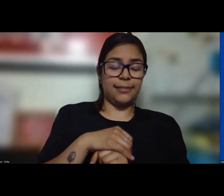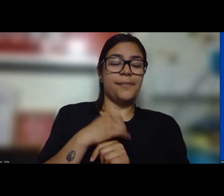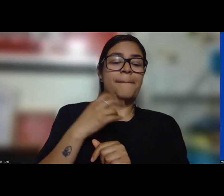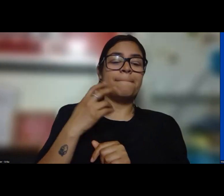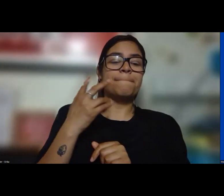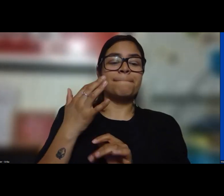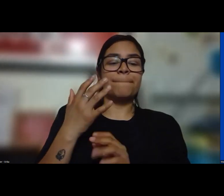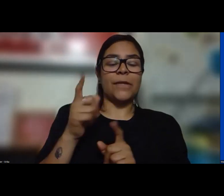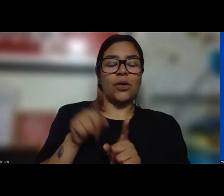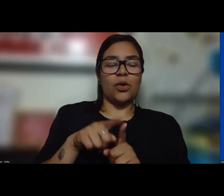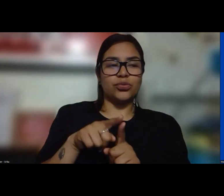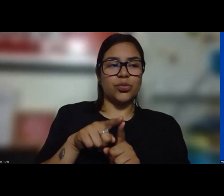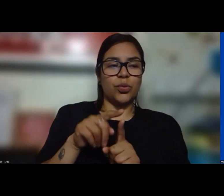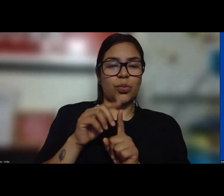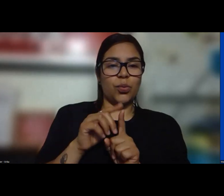to